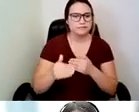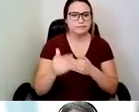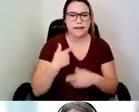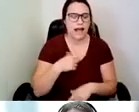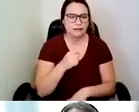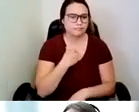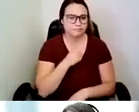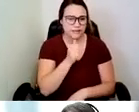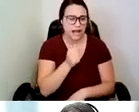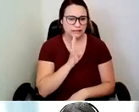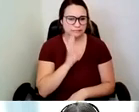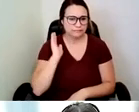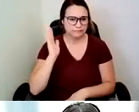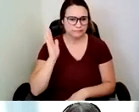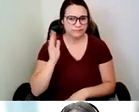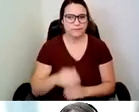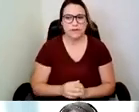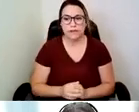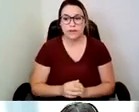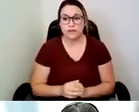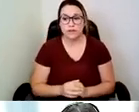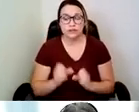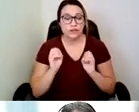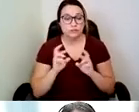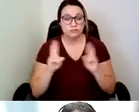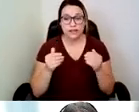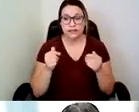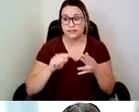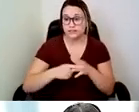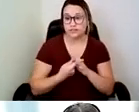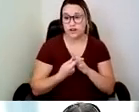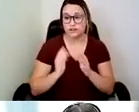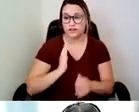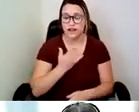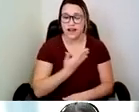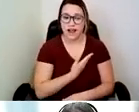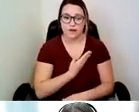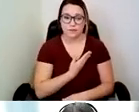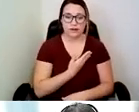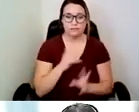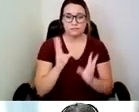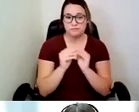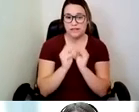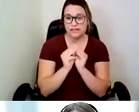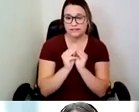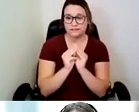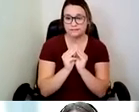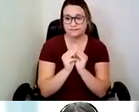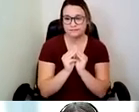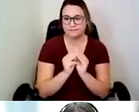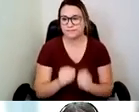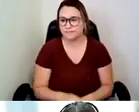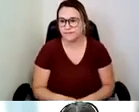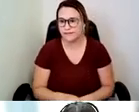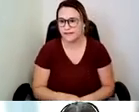resolved. So without further ado, we can get started with today's session, Issues in Palliative Care. It's my pleasure to